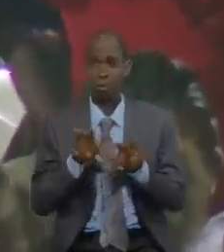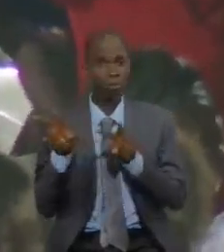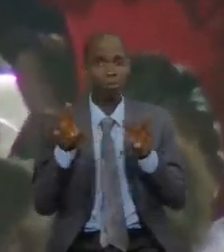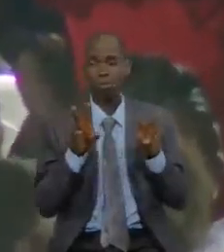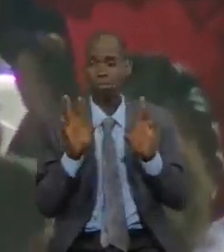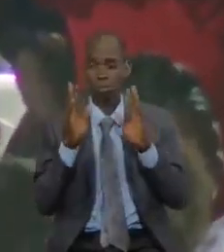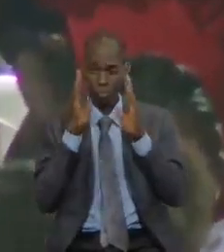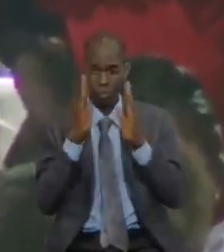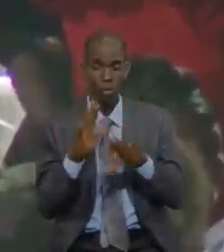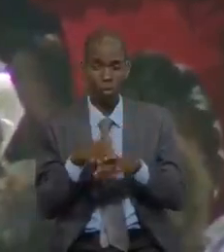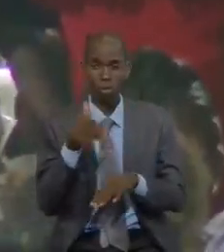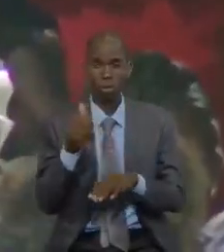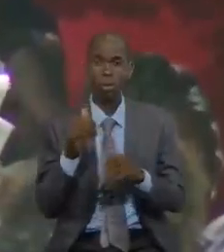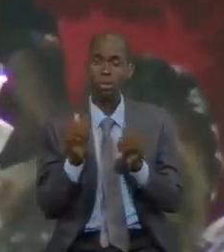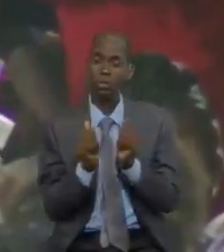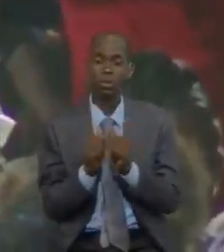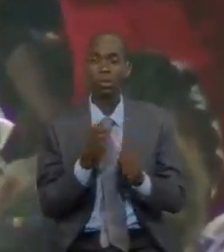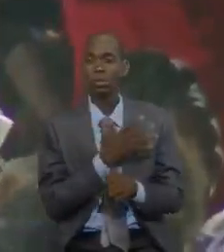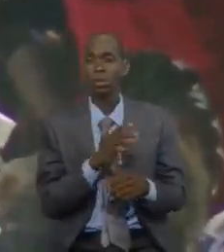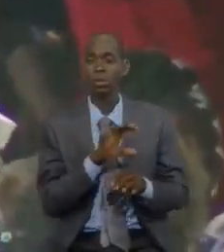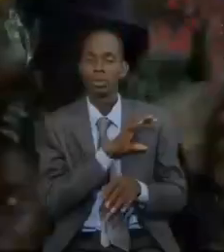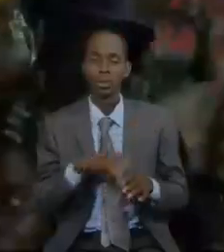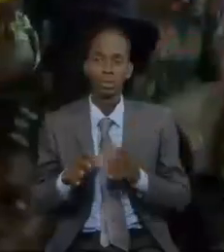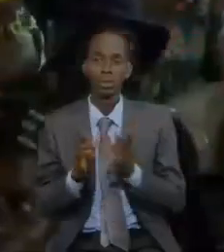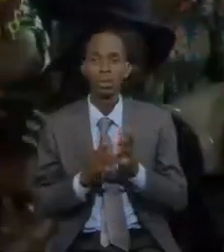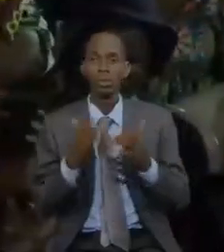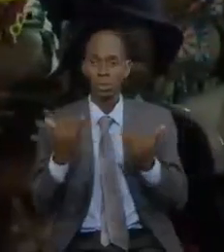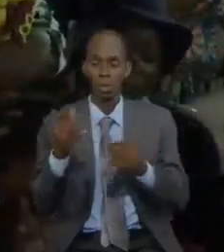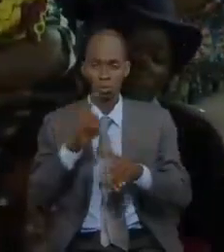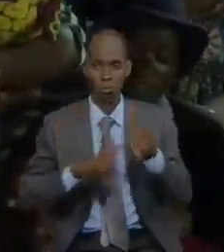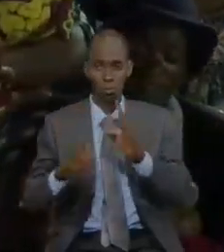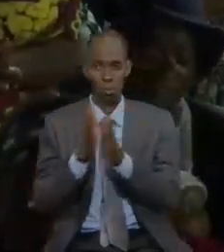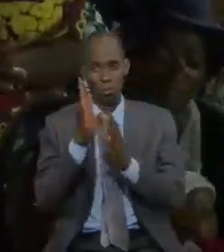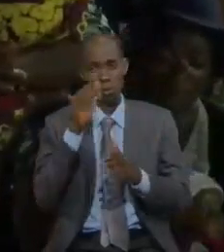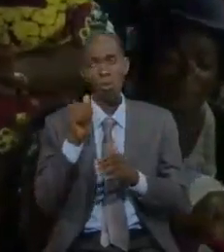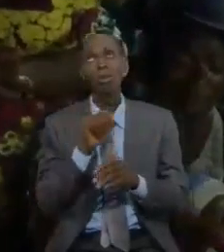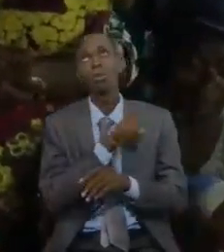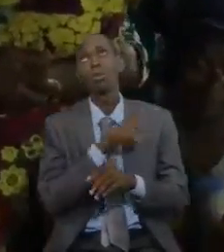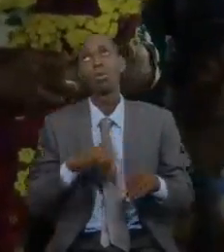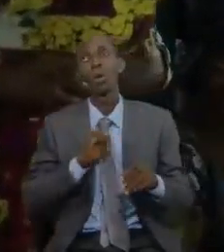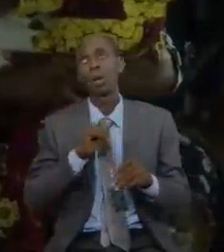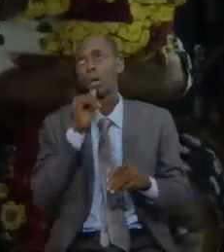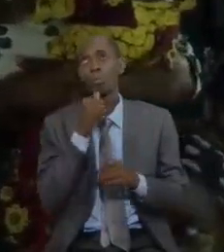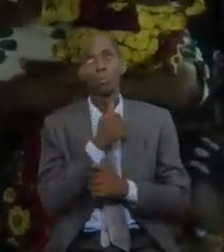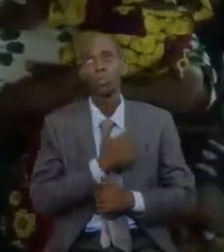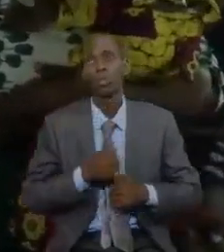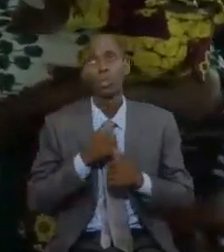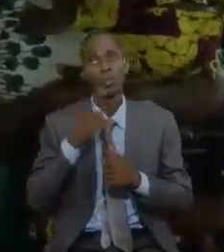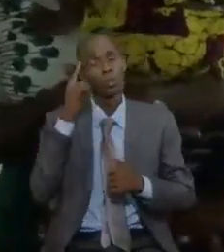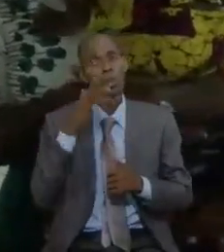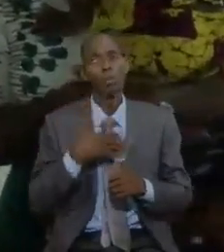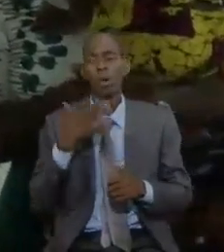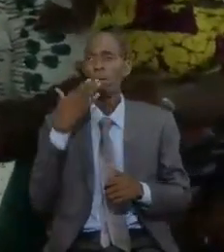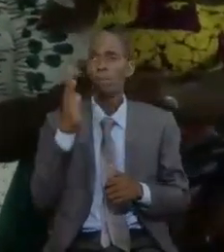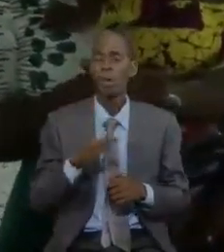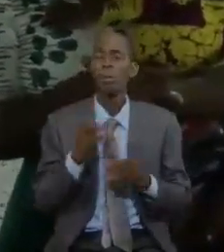And say, Lord, I am sorry for my evil. I've been passing by. It was nothing to me that you